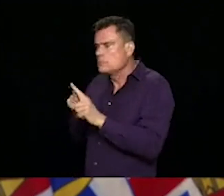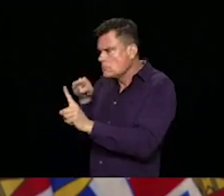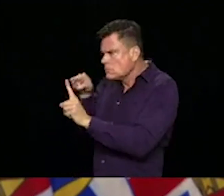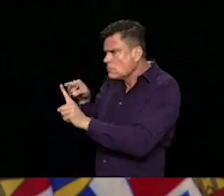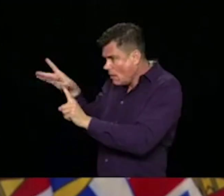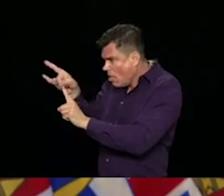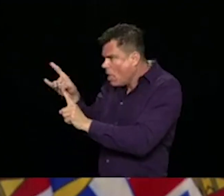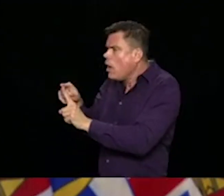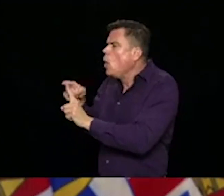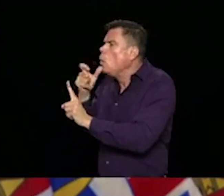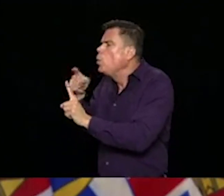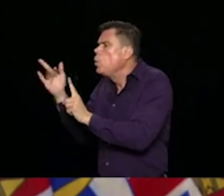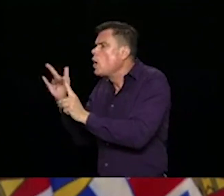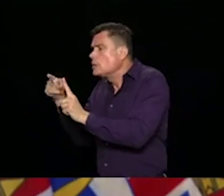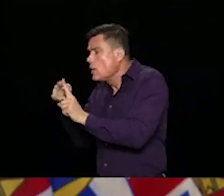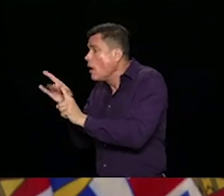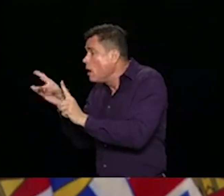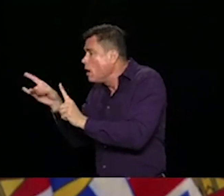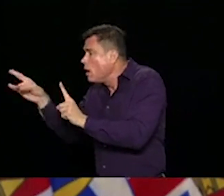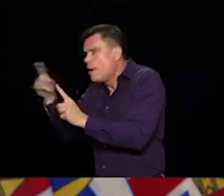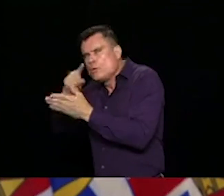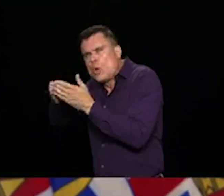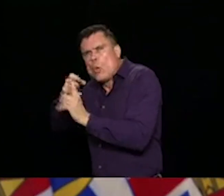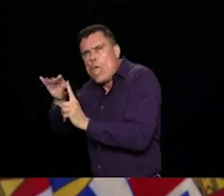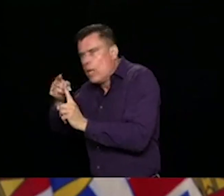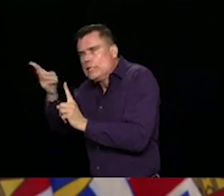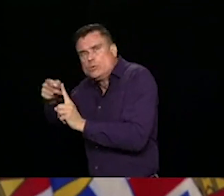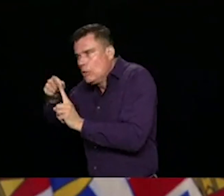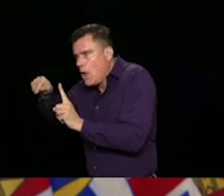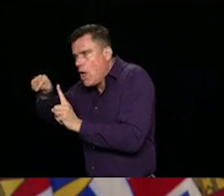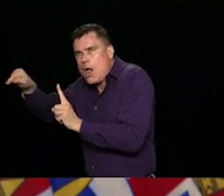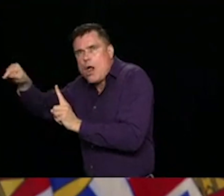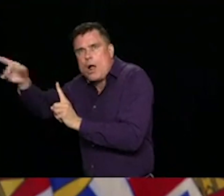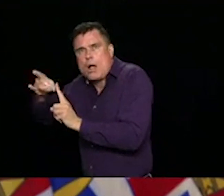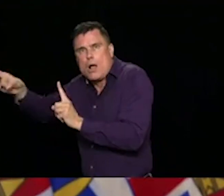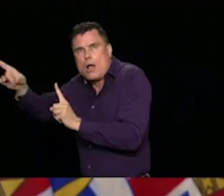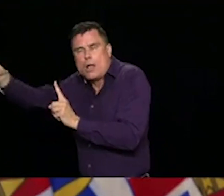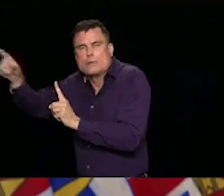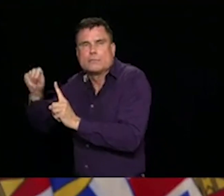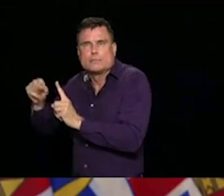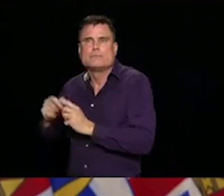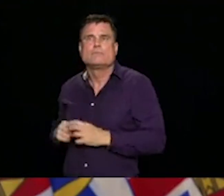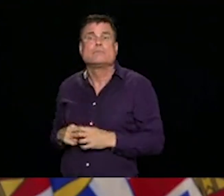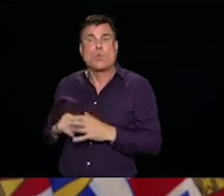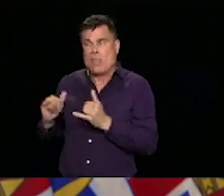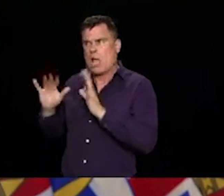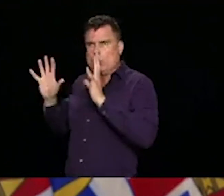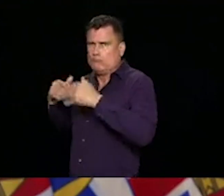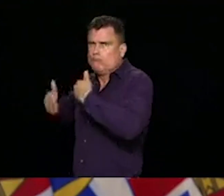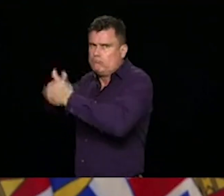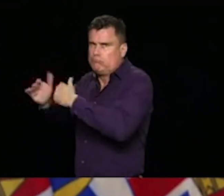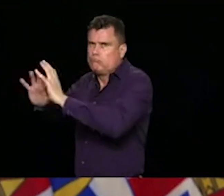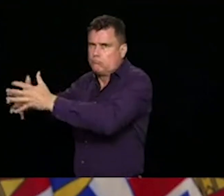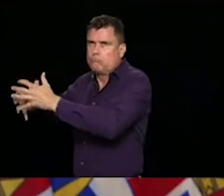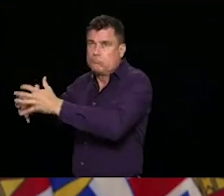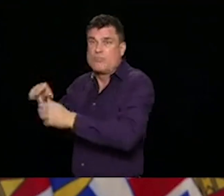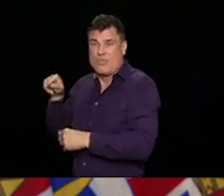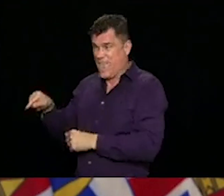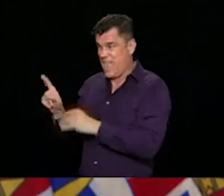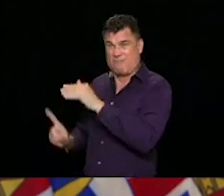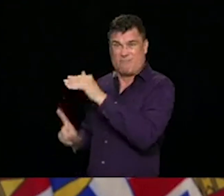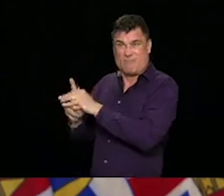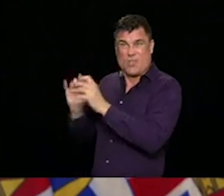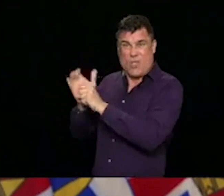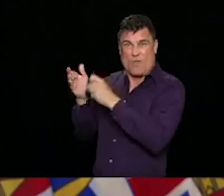down who's in touch with whom. So yes, that is happening at Langley Lodge. It's a challenging outbreak at Langley Lodge, and we've said